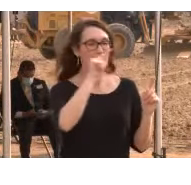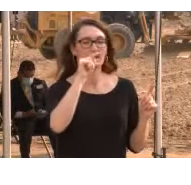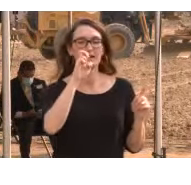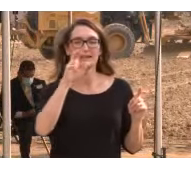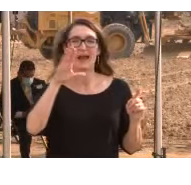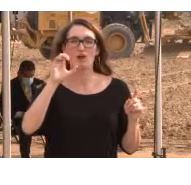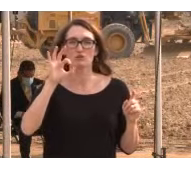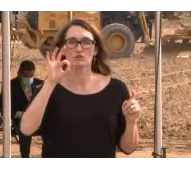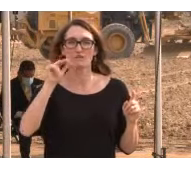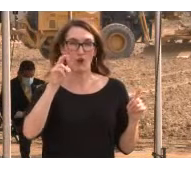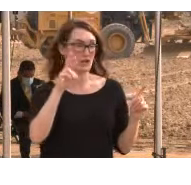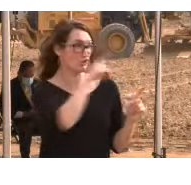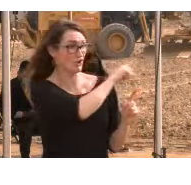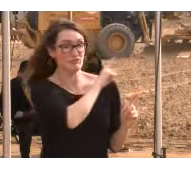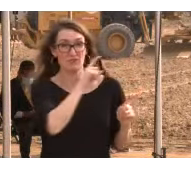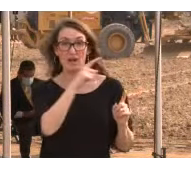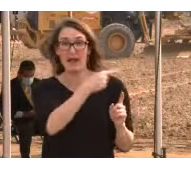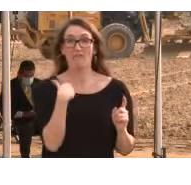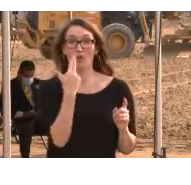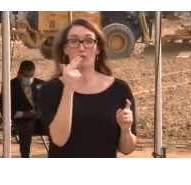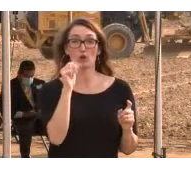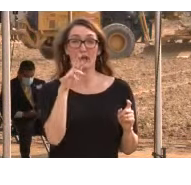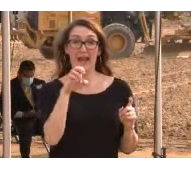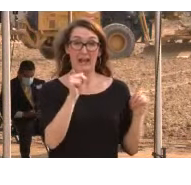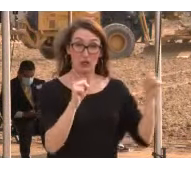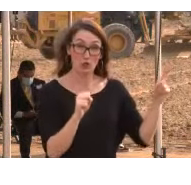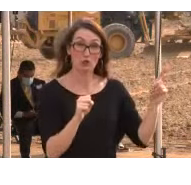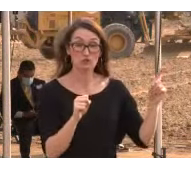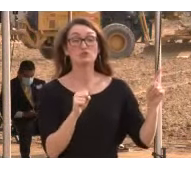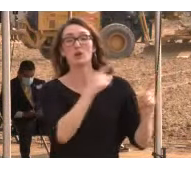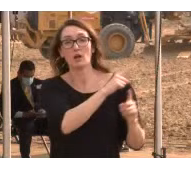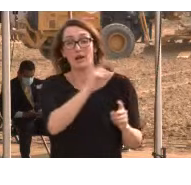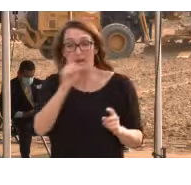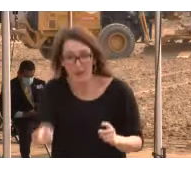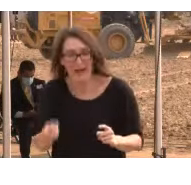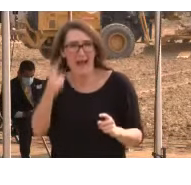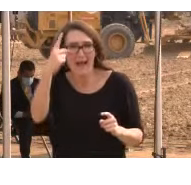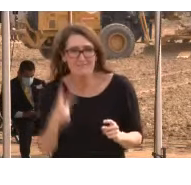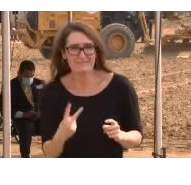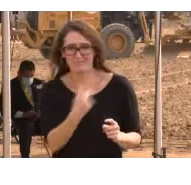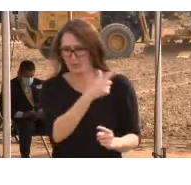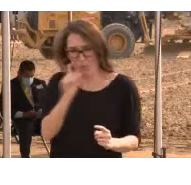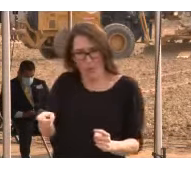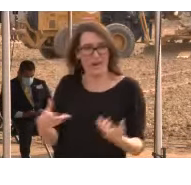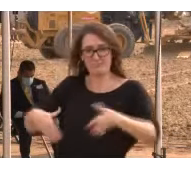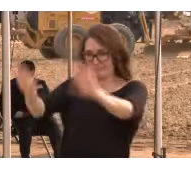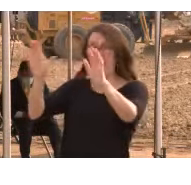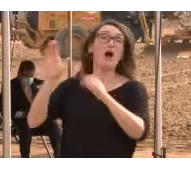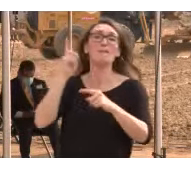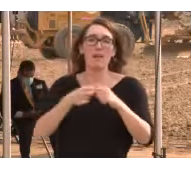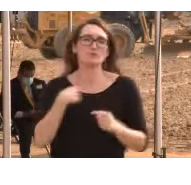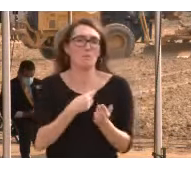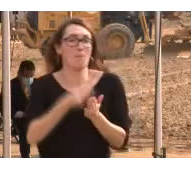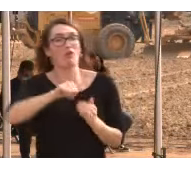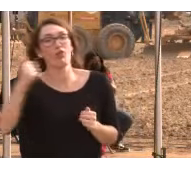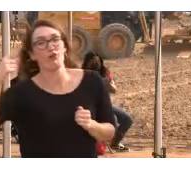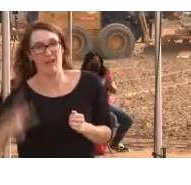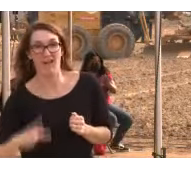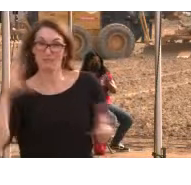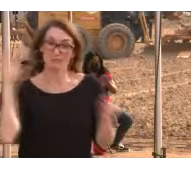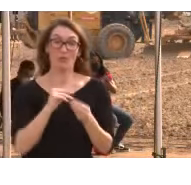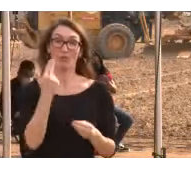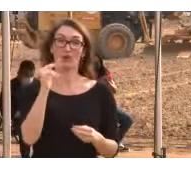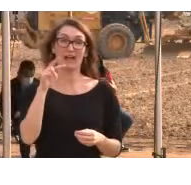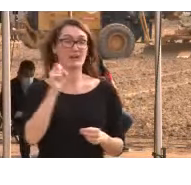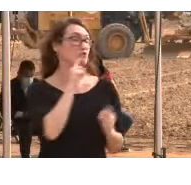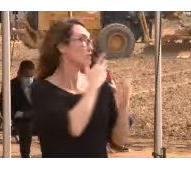had 13 acres. He gave us half. We bought the other half. Terrence, you deserve to stand up again. Thank you.